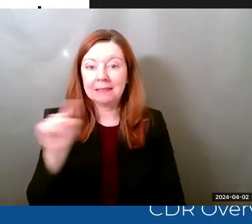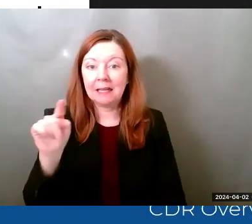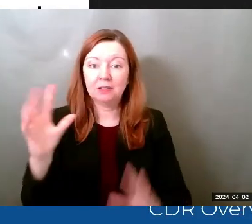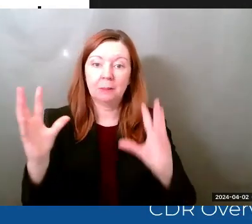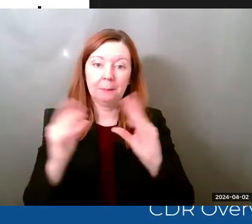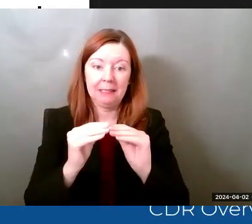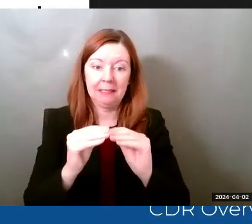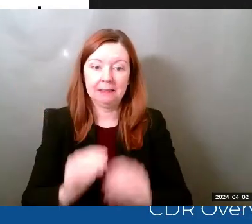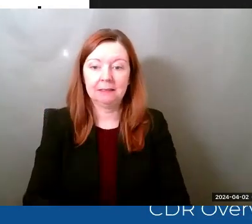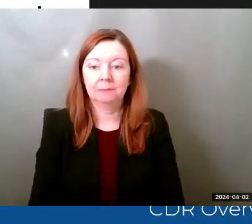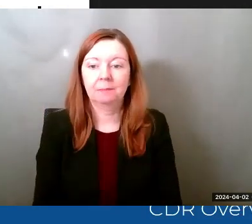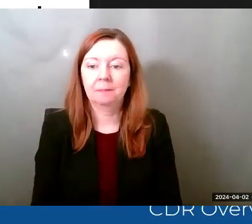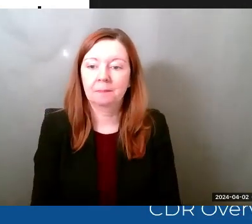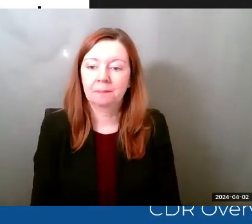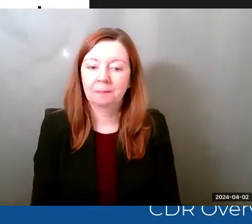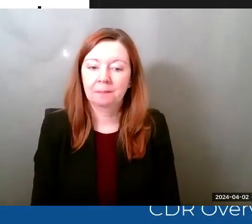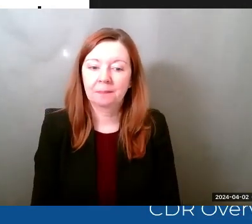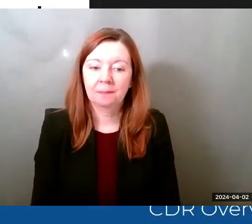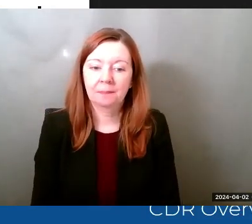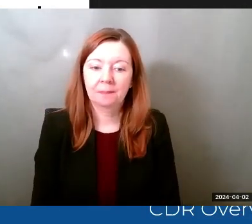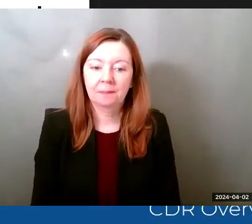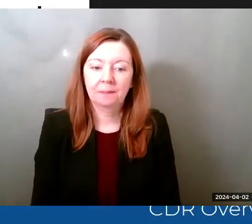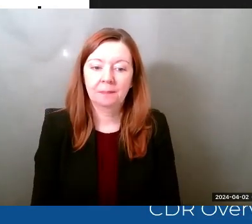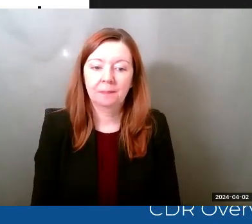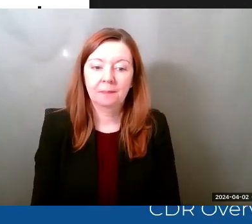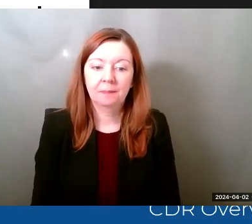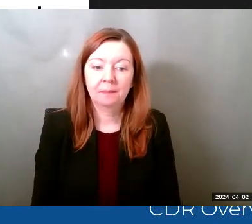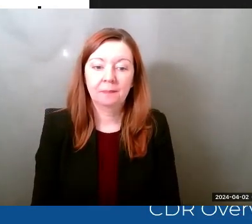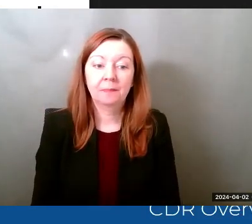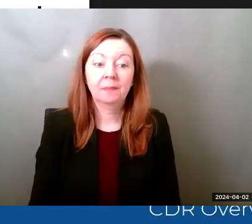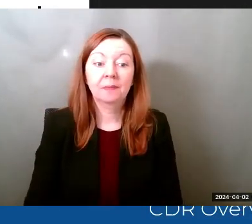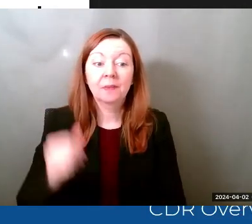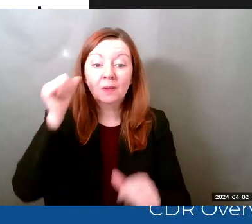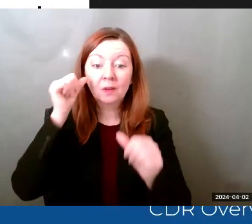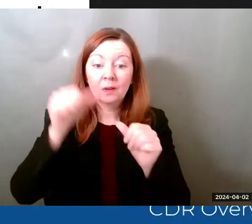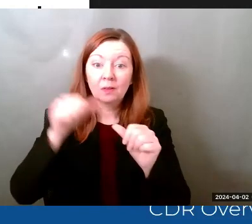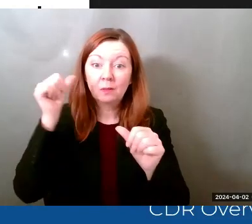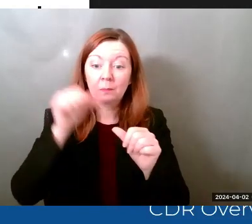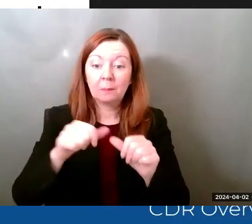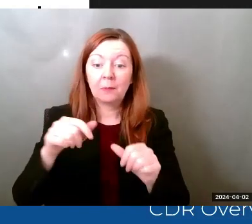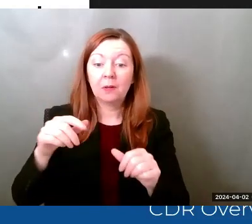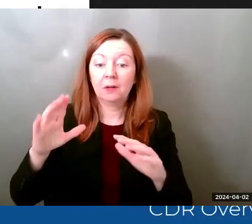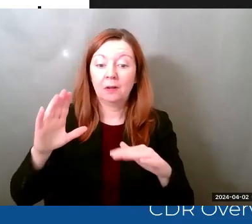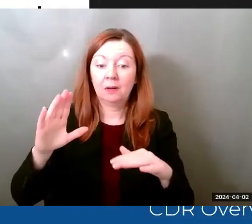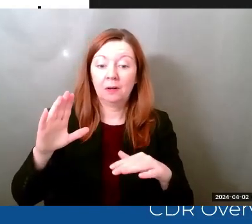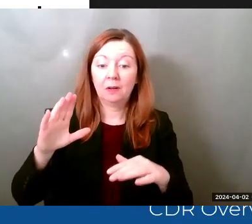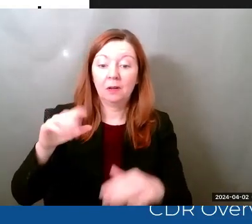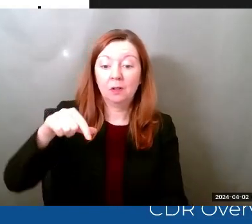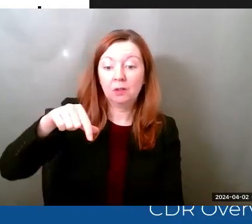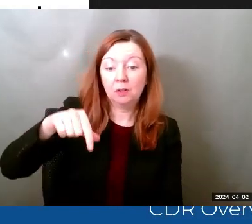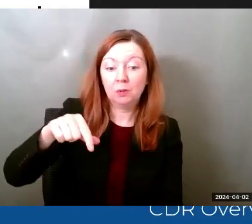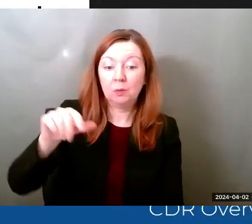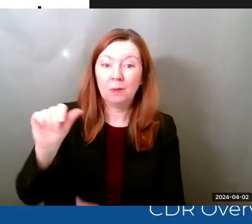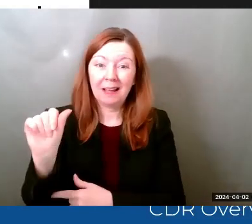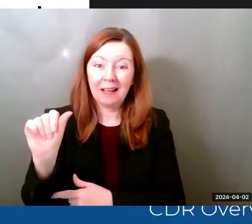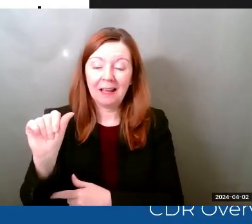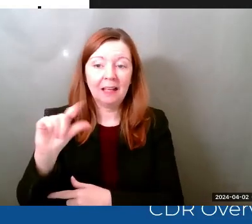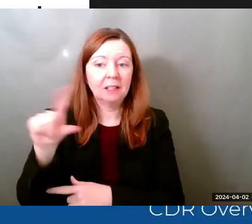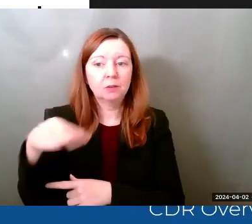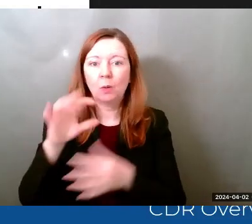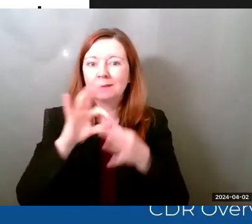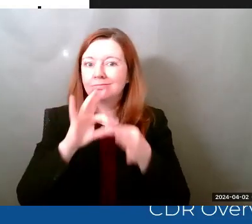www.phila.gov/city-planning-commission/public-meetings. Please keep in mind that Q&A is only for procedural questions related to the